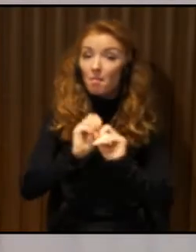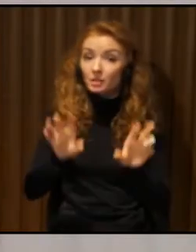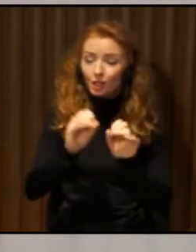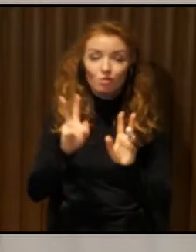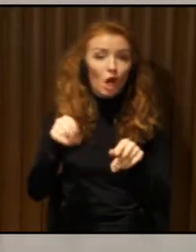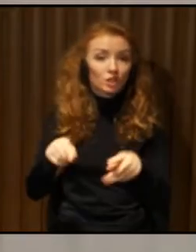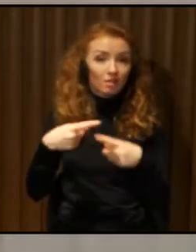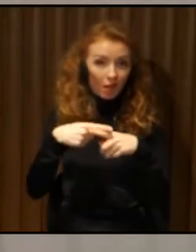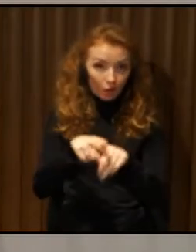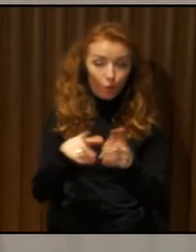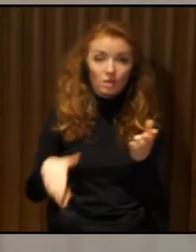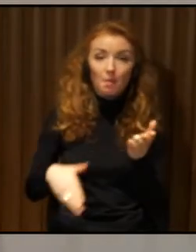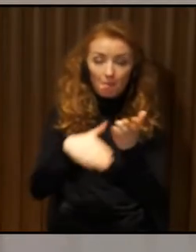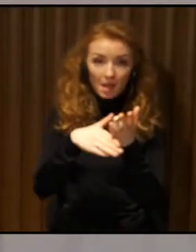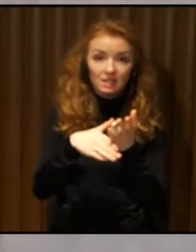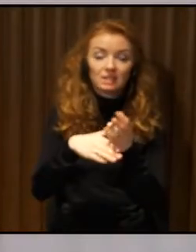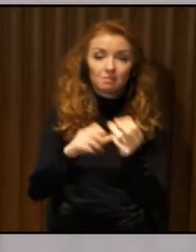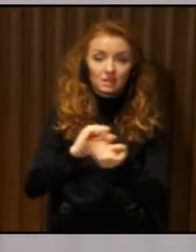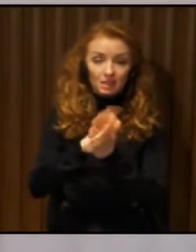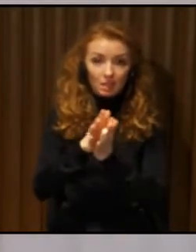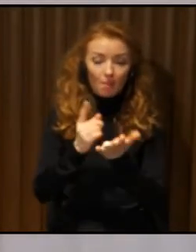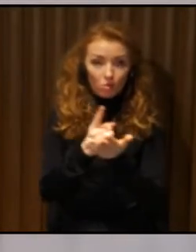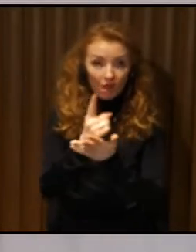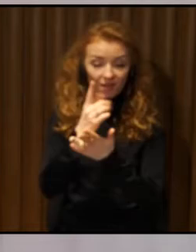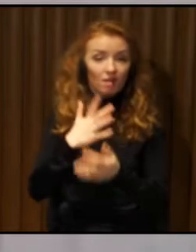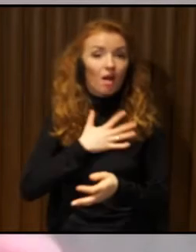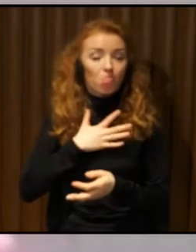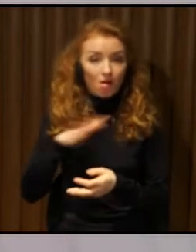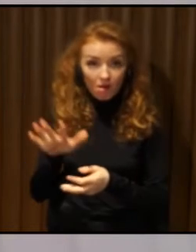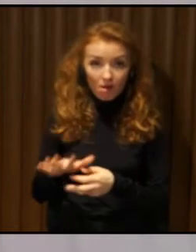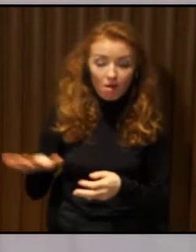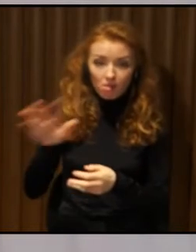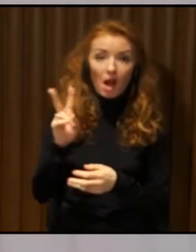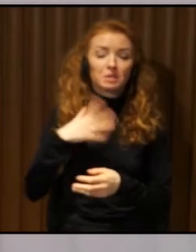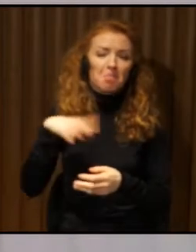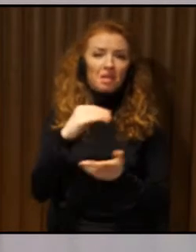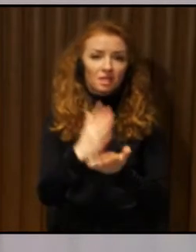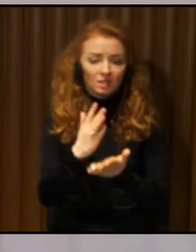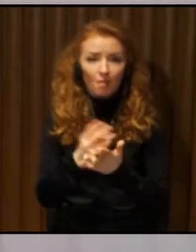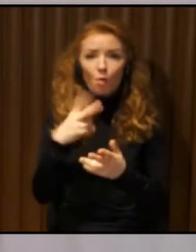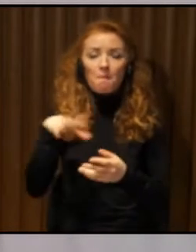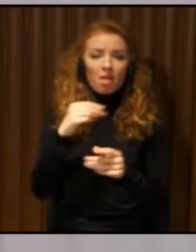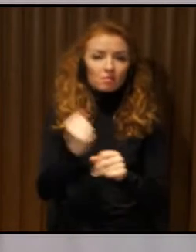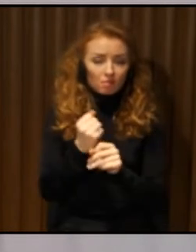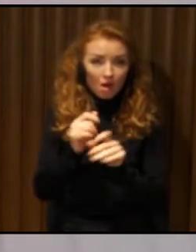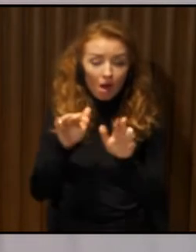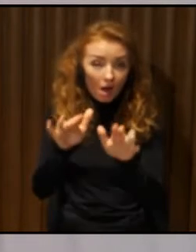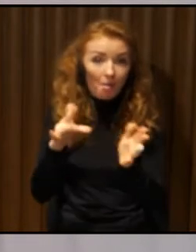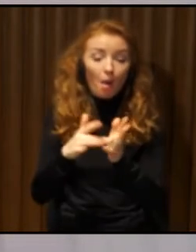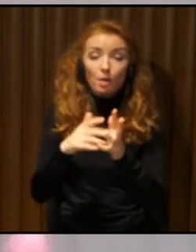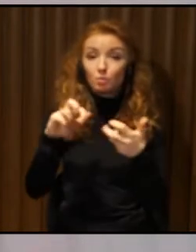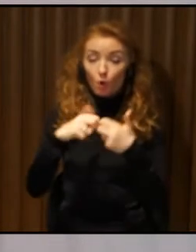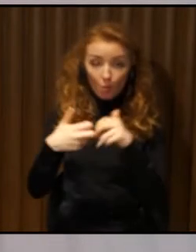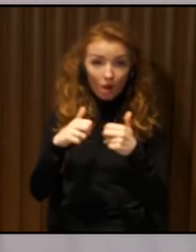navigation. So we'll go through kind of who we are and what we do, the specific problem we're trying to confront, and then finally kind of